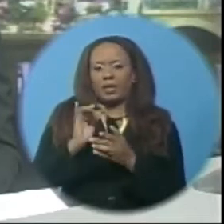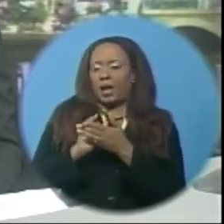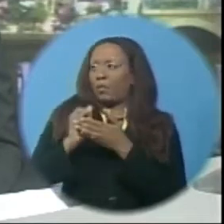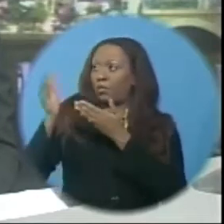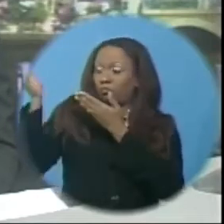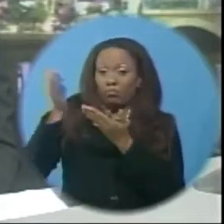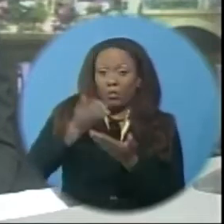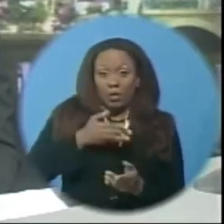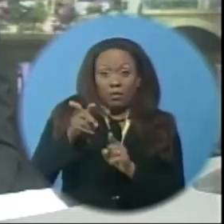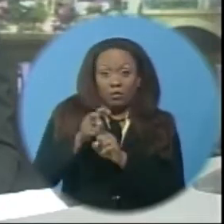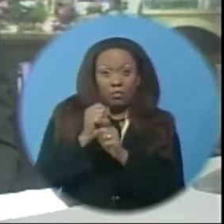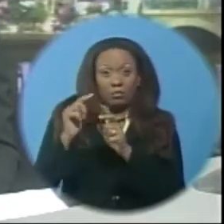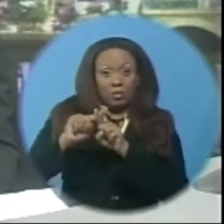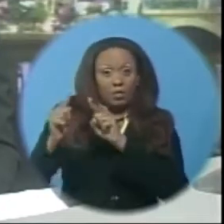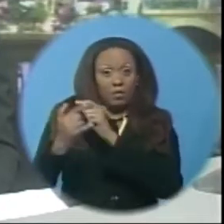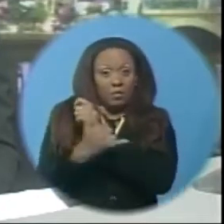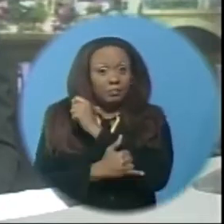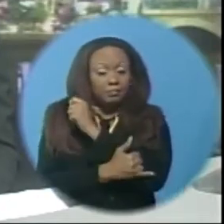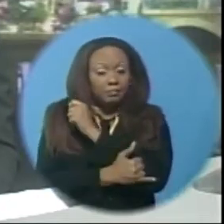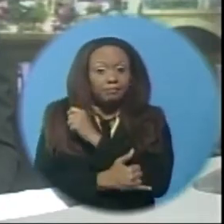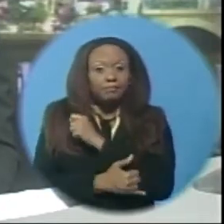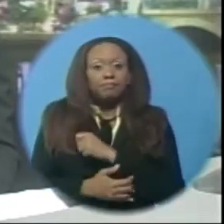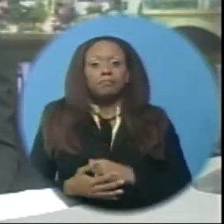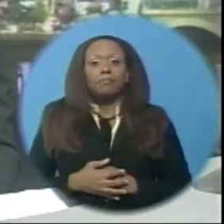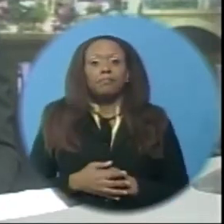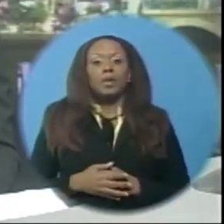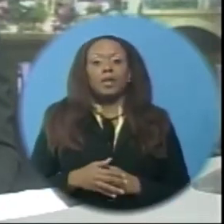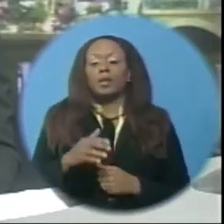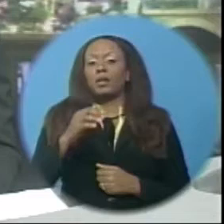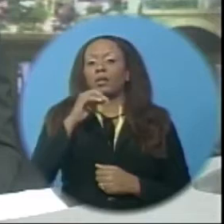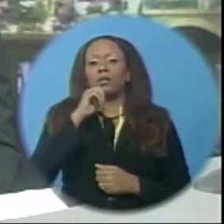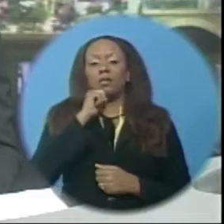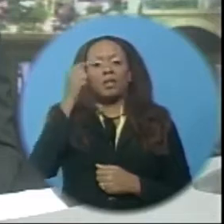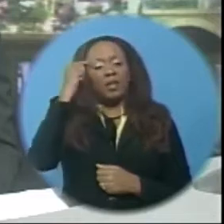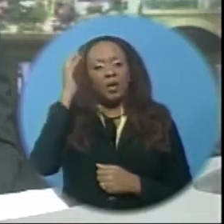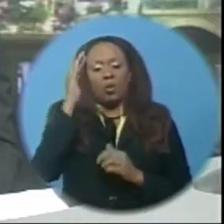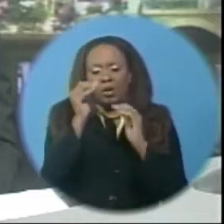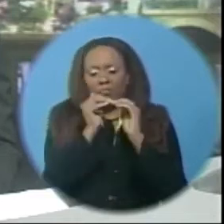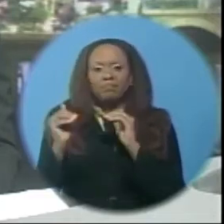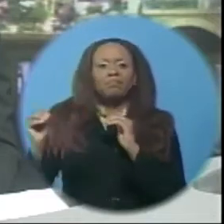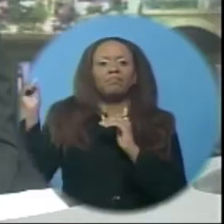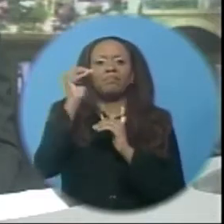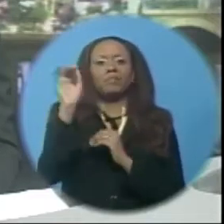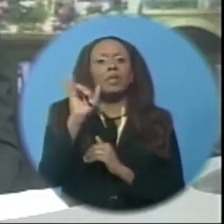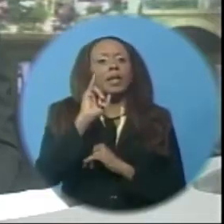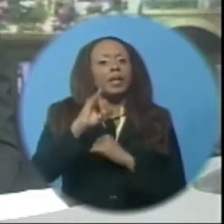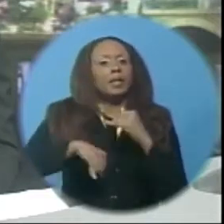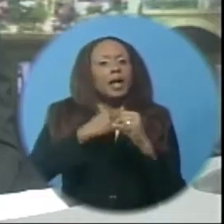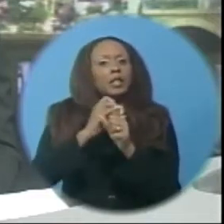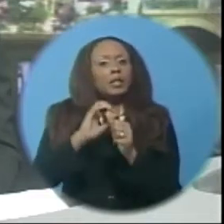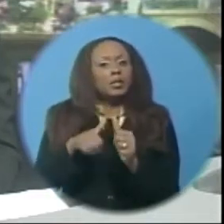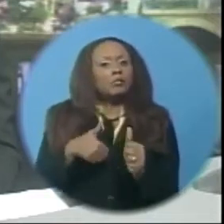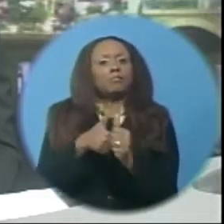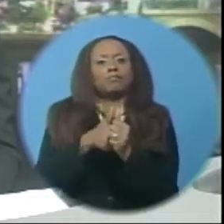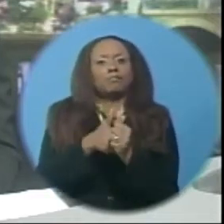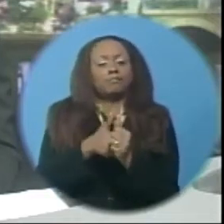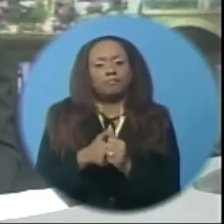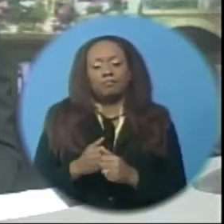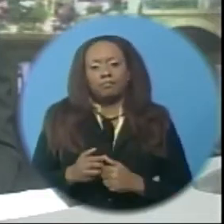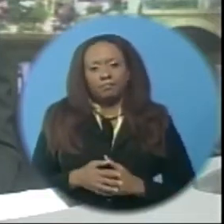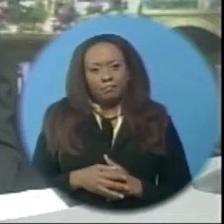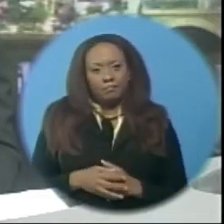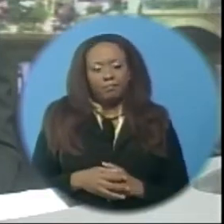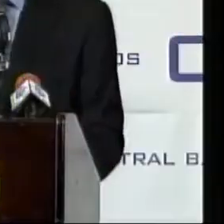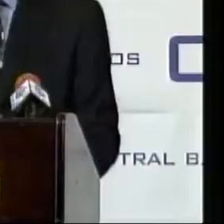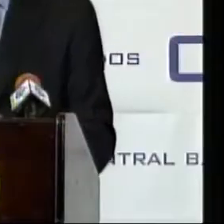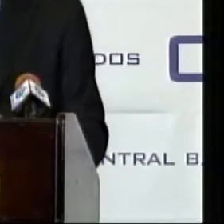of June this year. He also believes the island will not return to level that above the international benchmark by year-end.